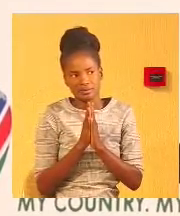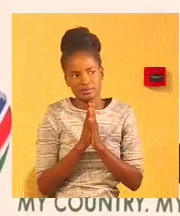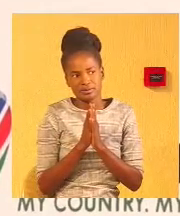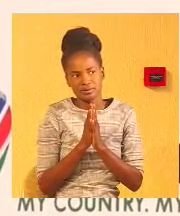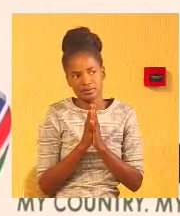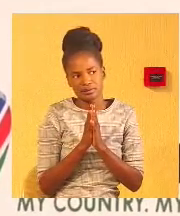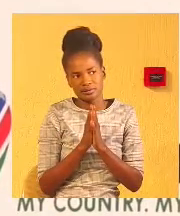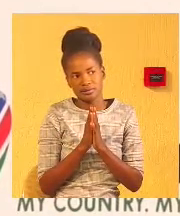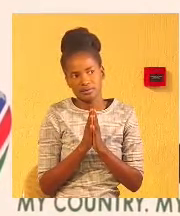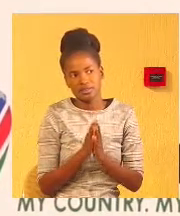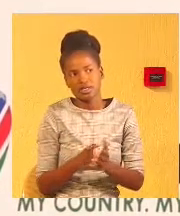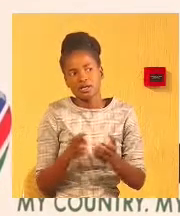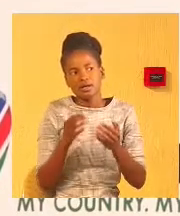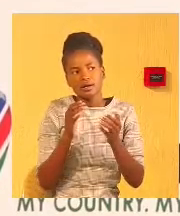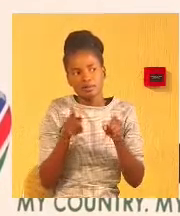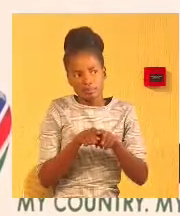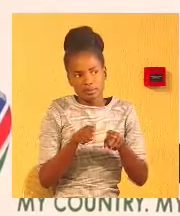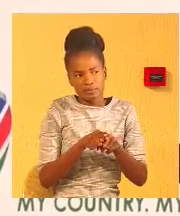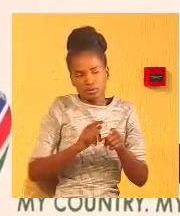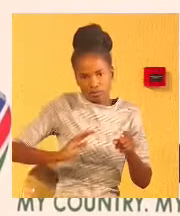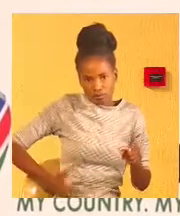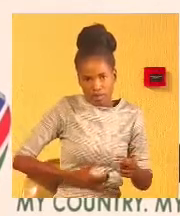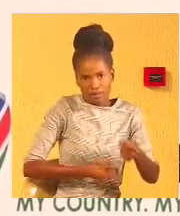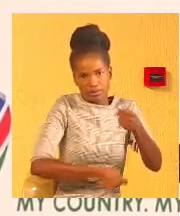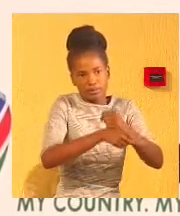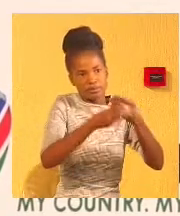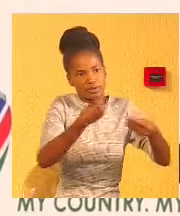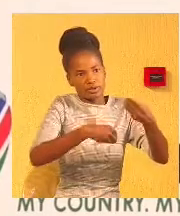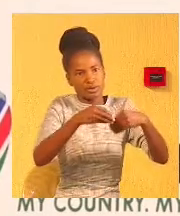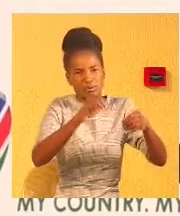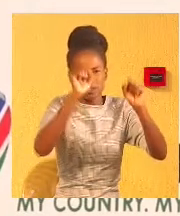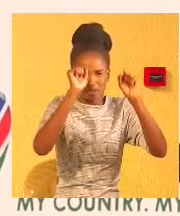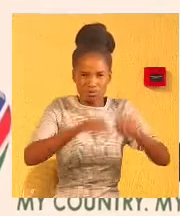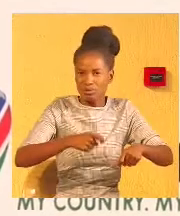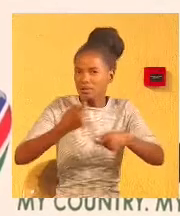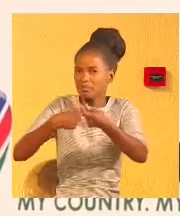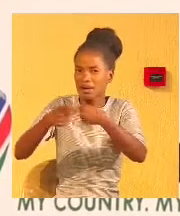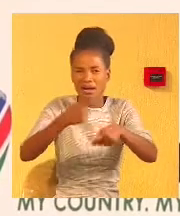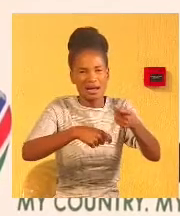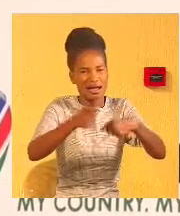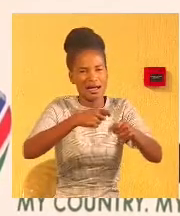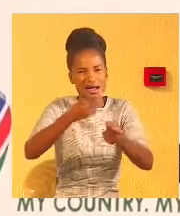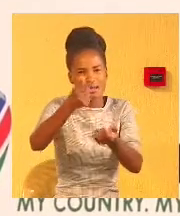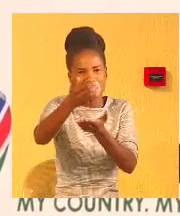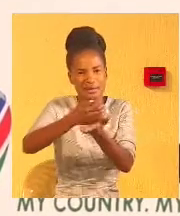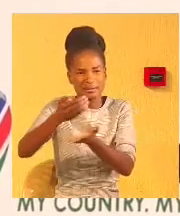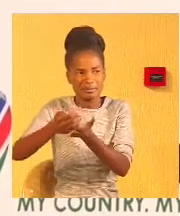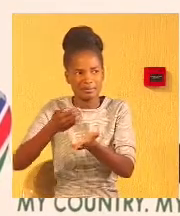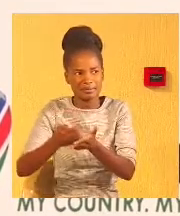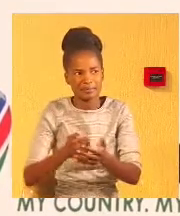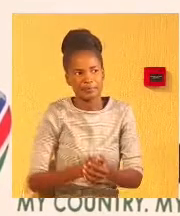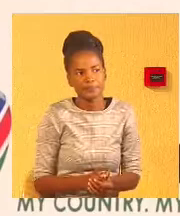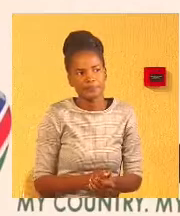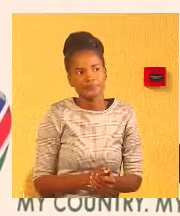this sector competitive. The whole value chain of the agriculture sector, we need to have it